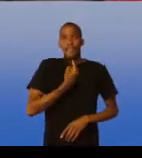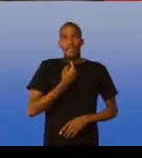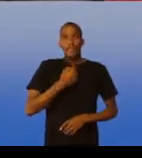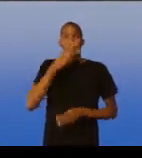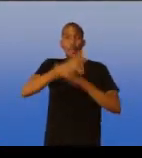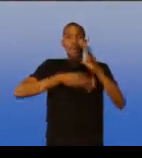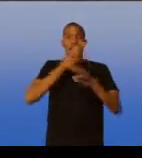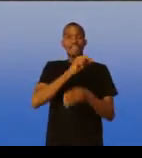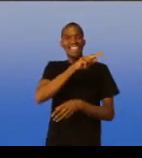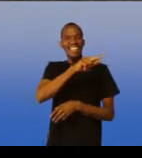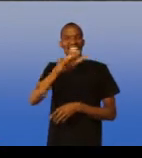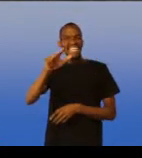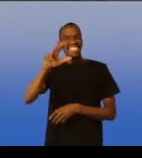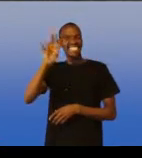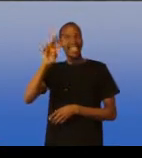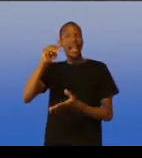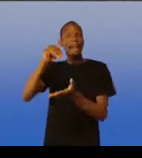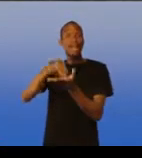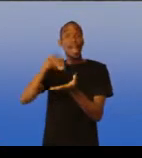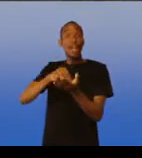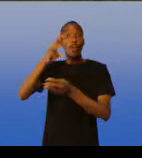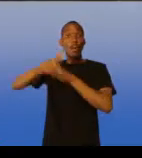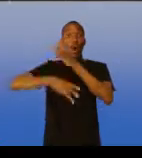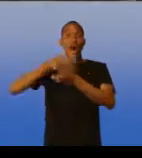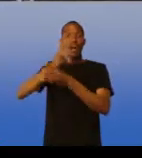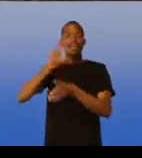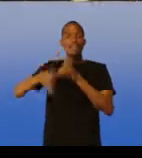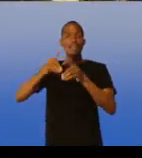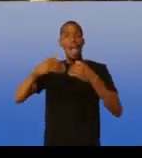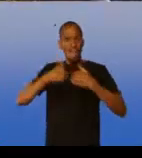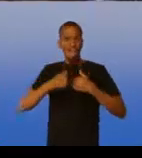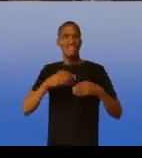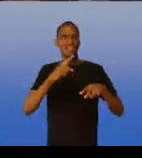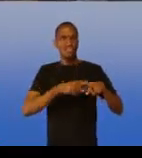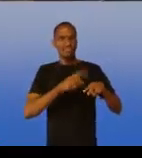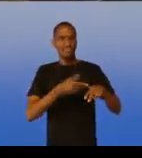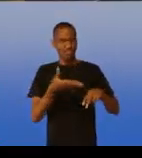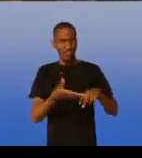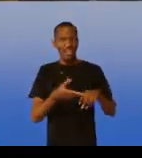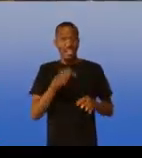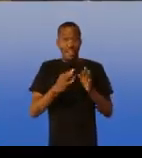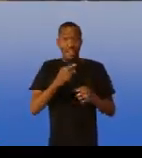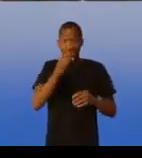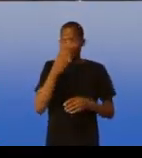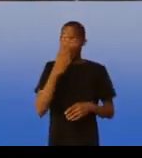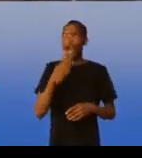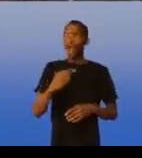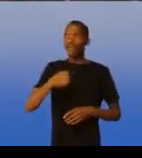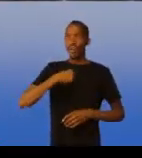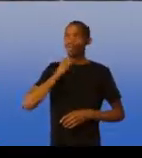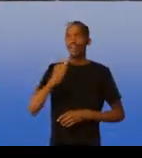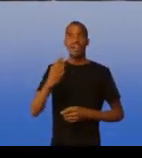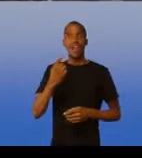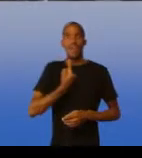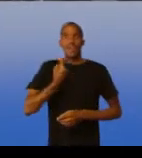million other people who are living with HIV. That is across the world. So when you realize that you are not alone, you realize that other people have been able to live